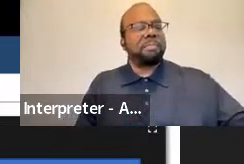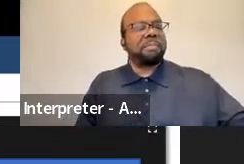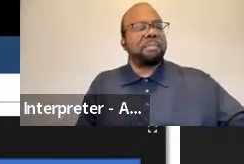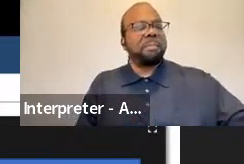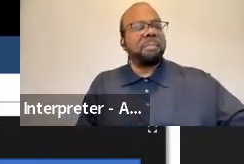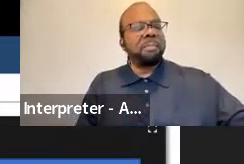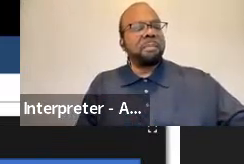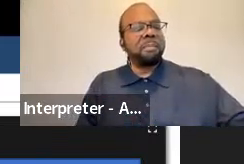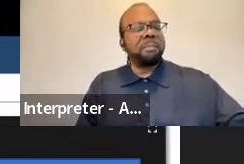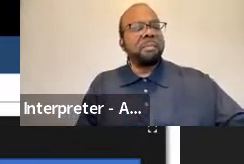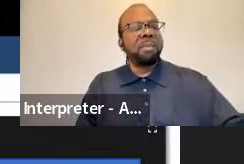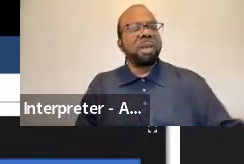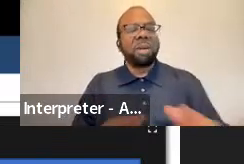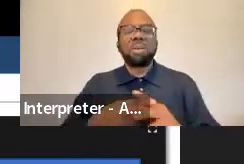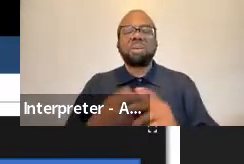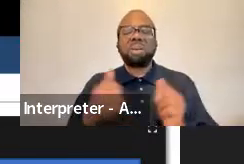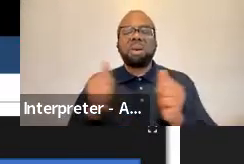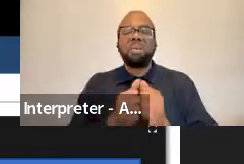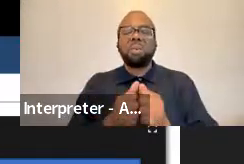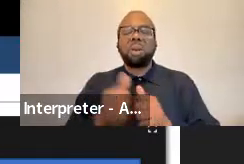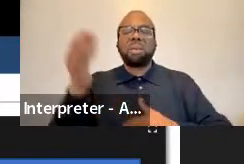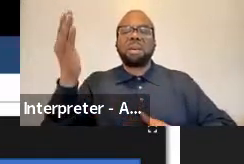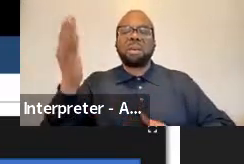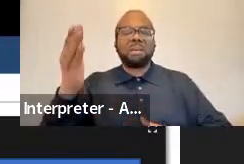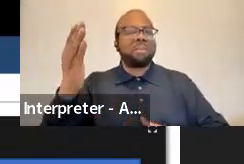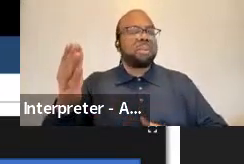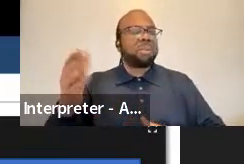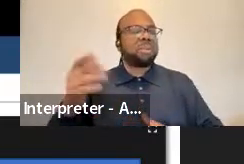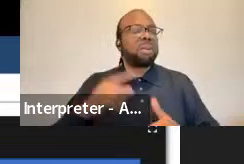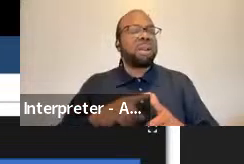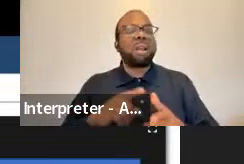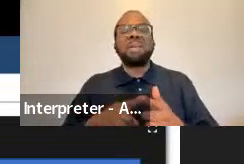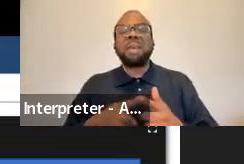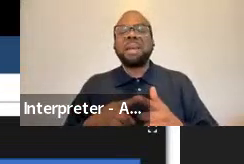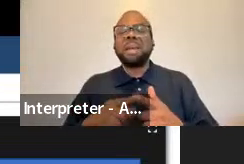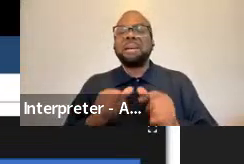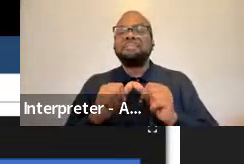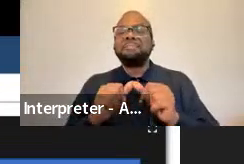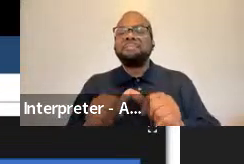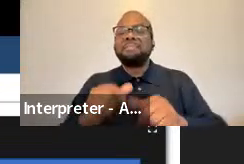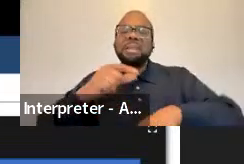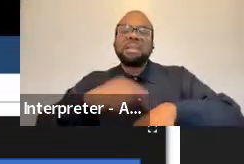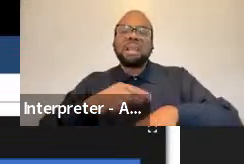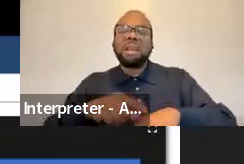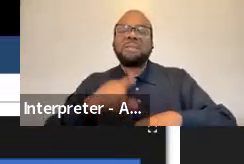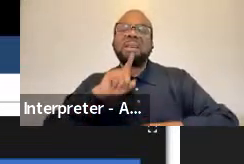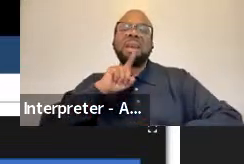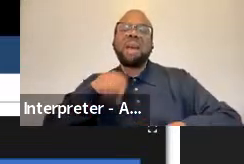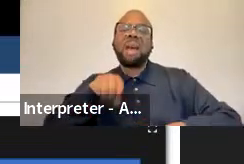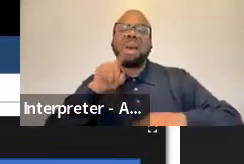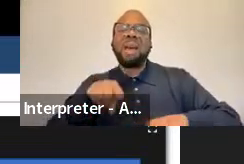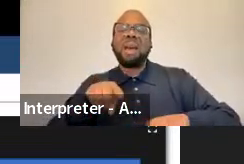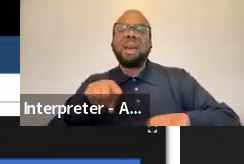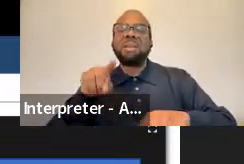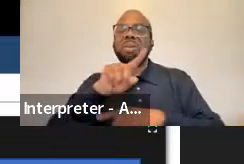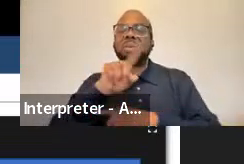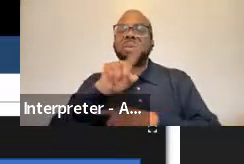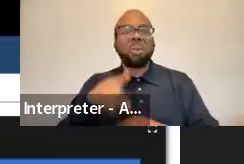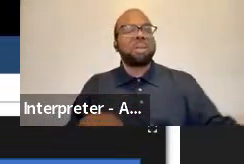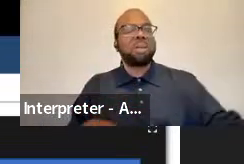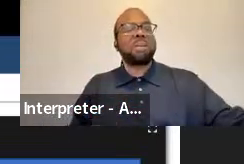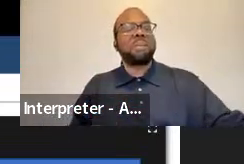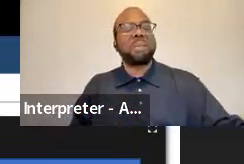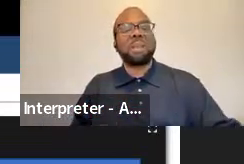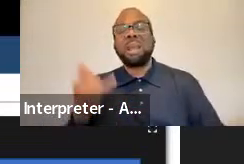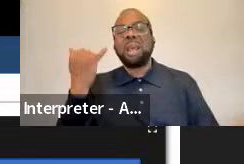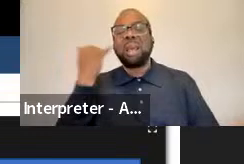and then we'll do the remainder of the time we'll leave for answering your questions. If you've